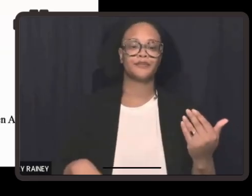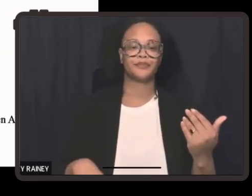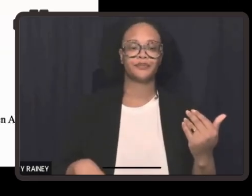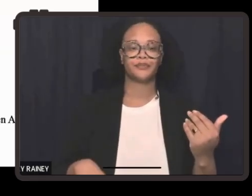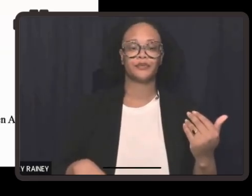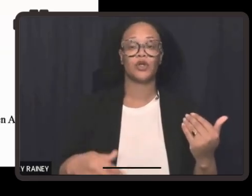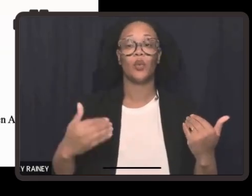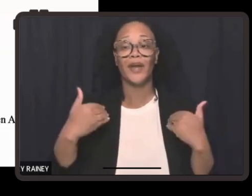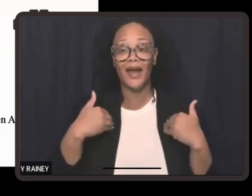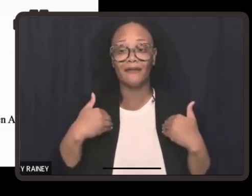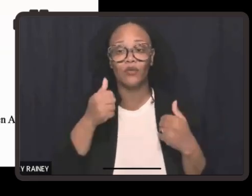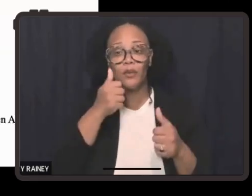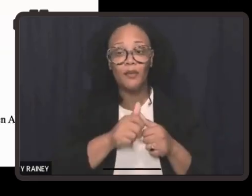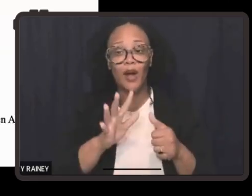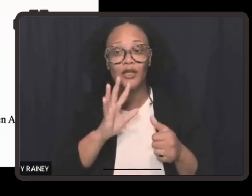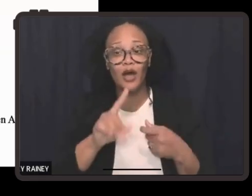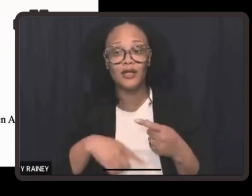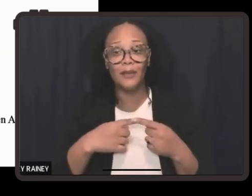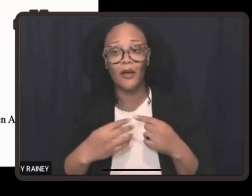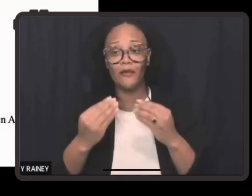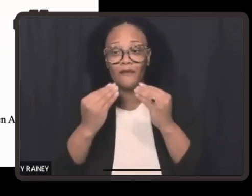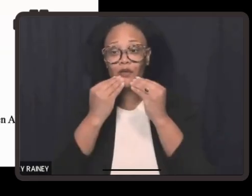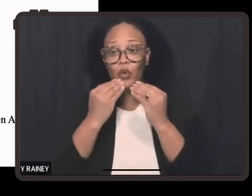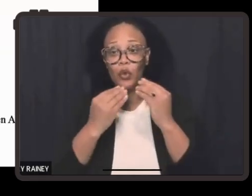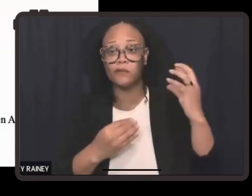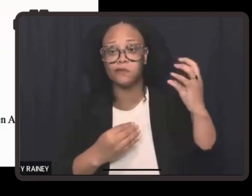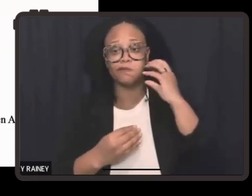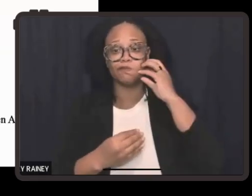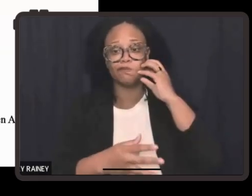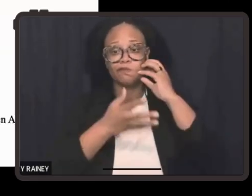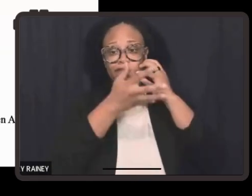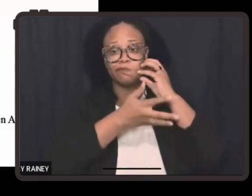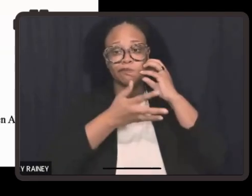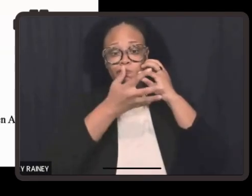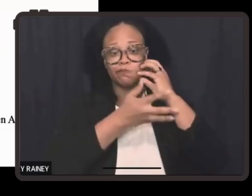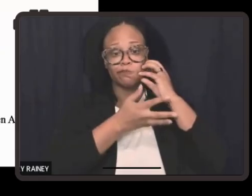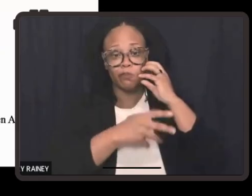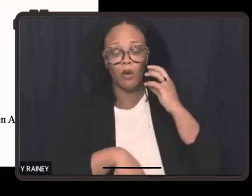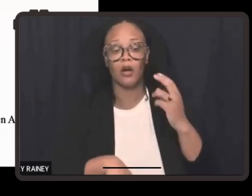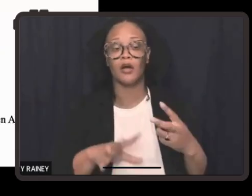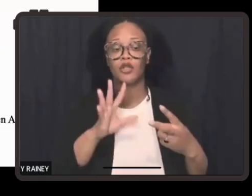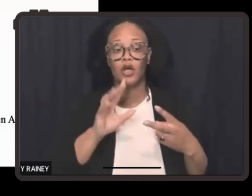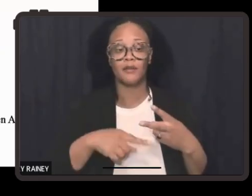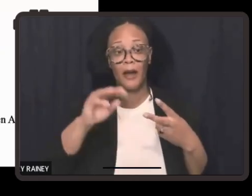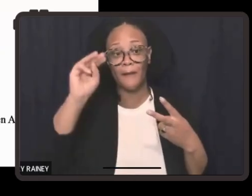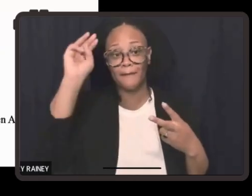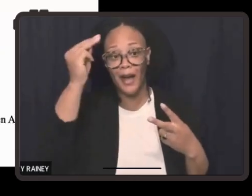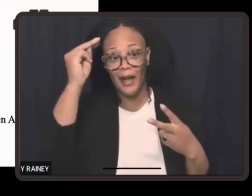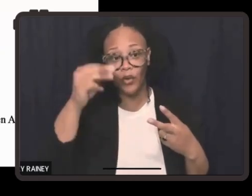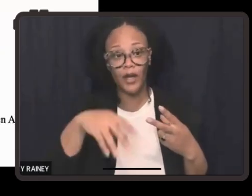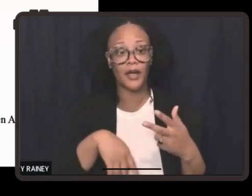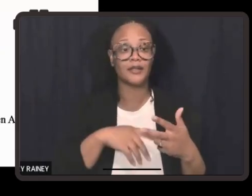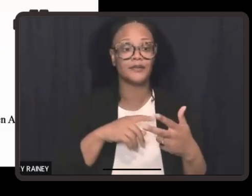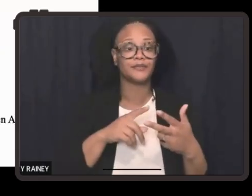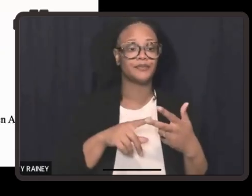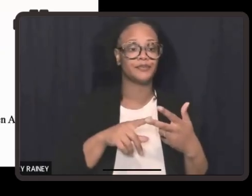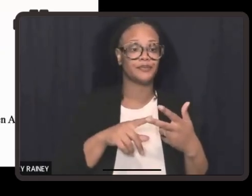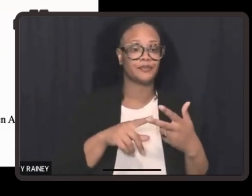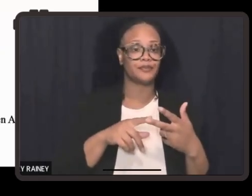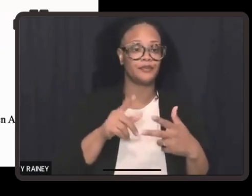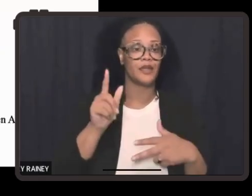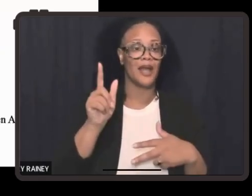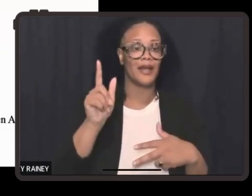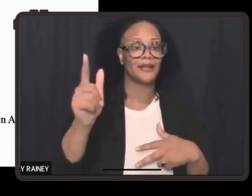talked about with the dental issues, abdominal migraine, of course, cyclical. Late onset volvulus was also